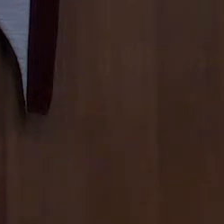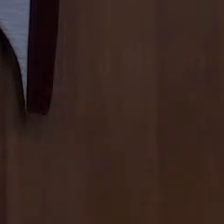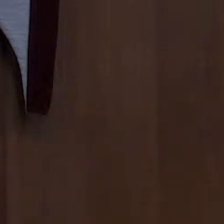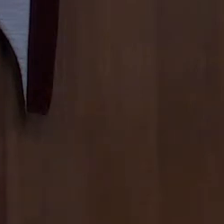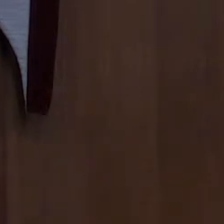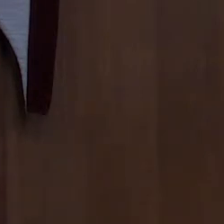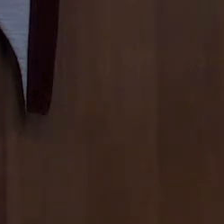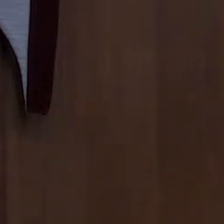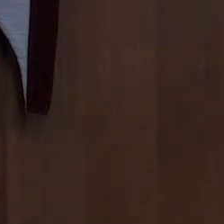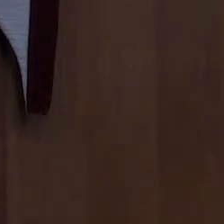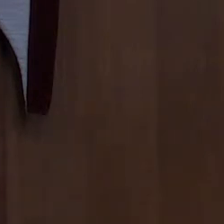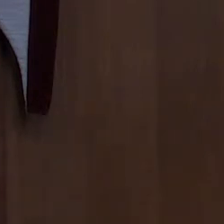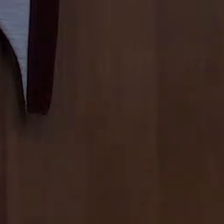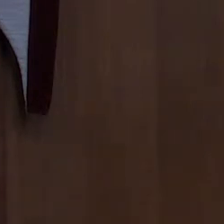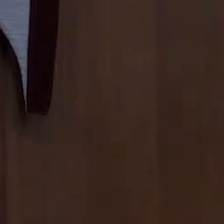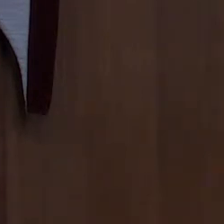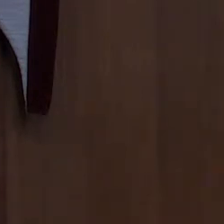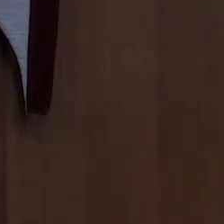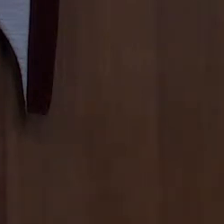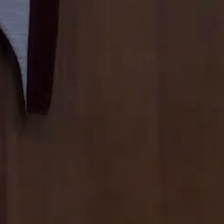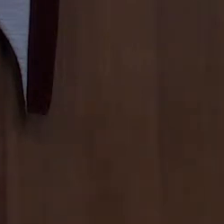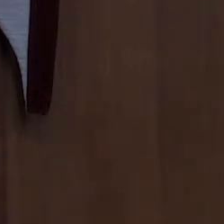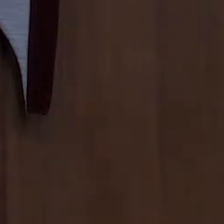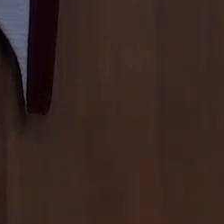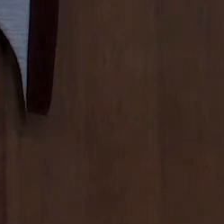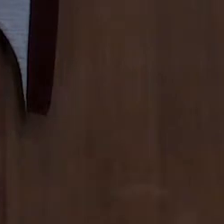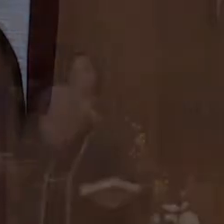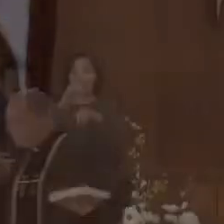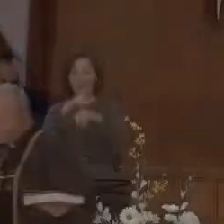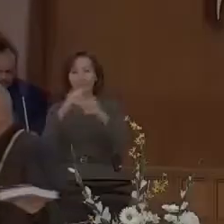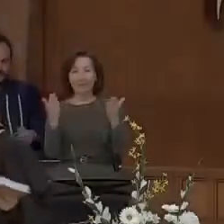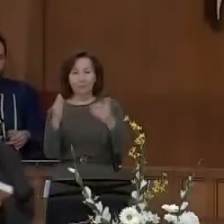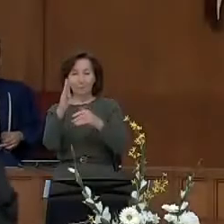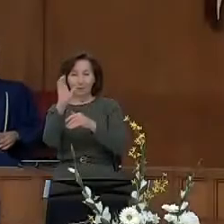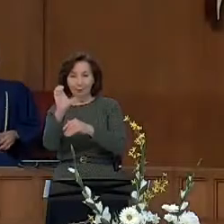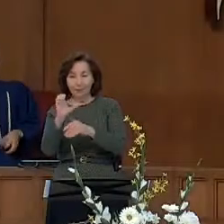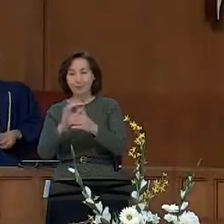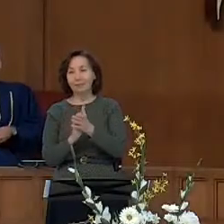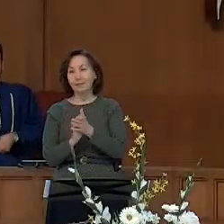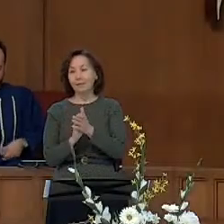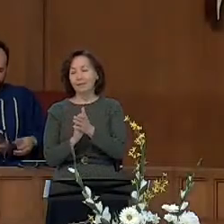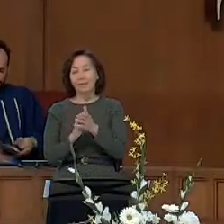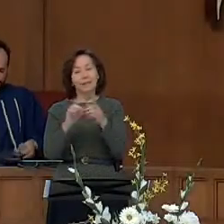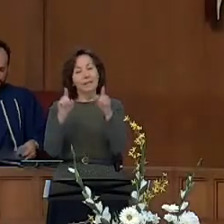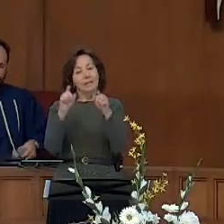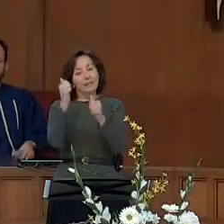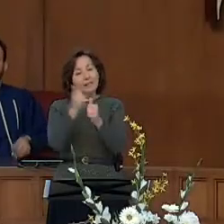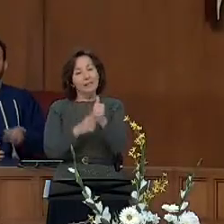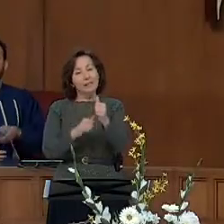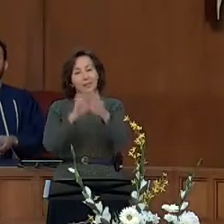Amen. Please be seated. It's prayer time at Bear Creek. And as every Sunday, when